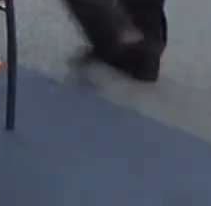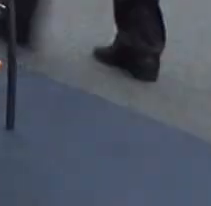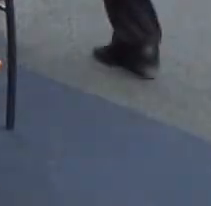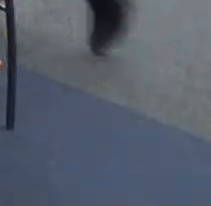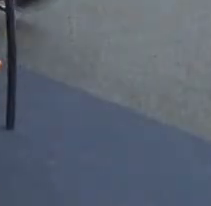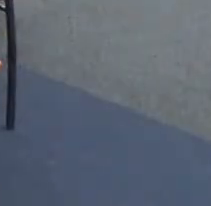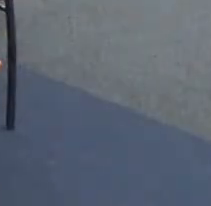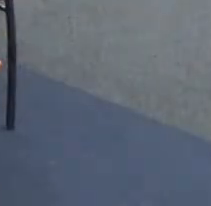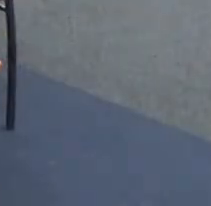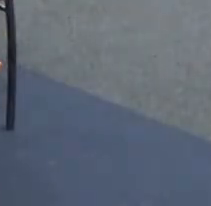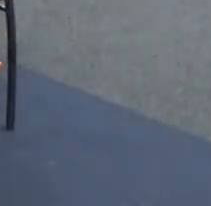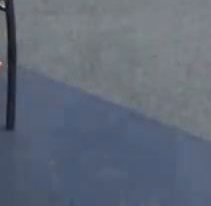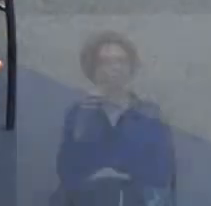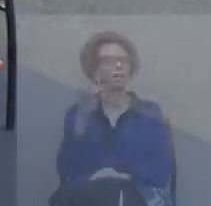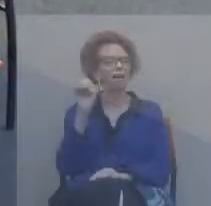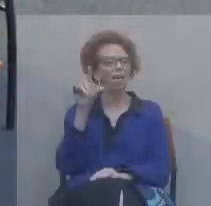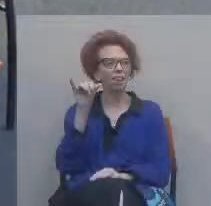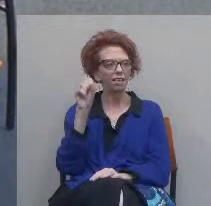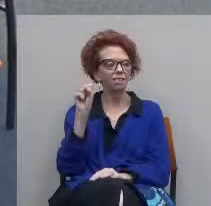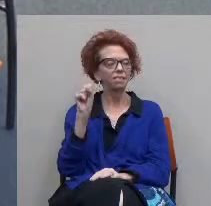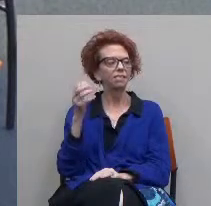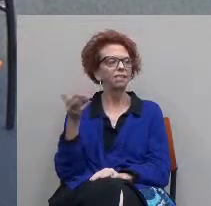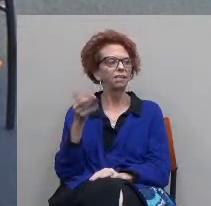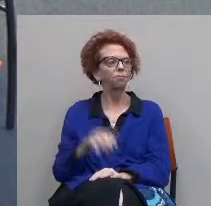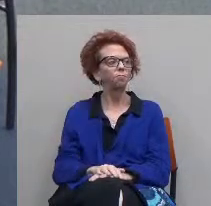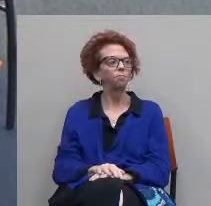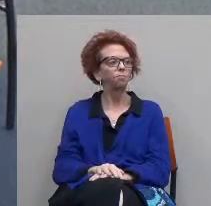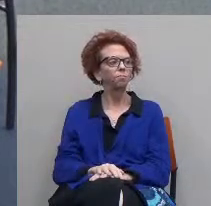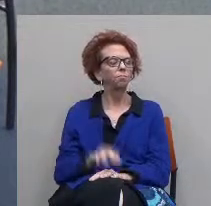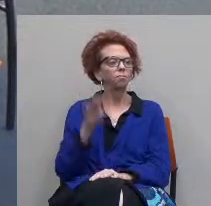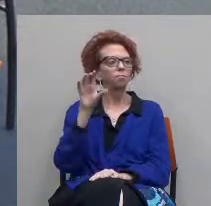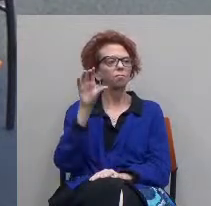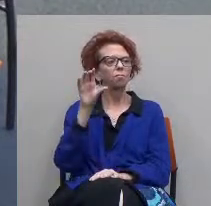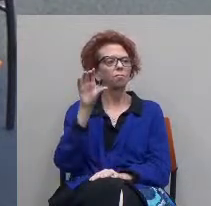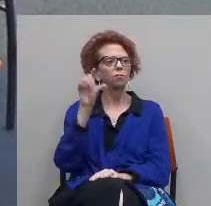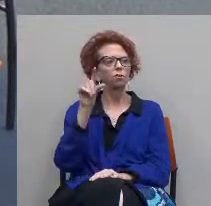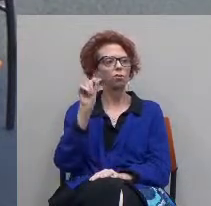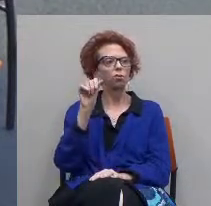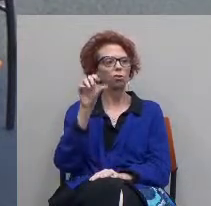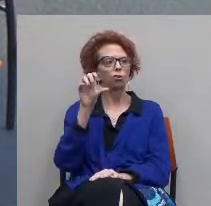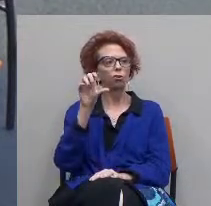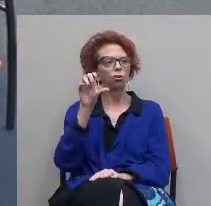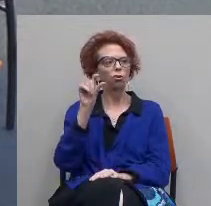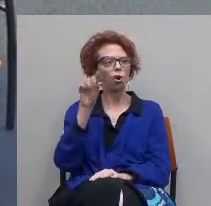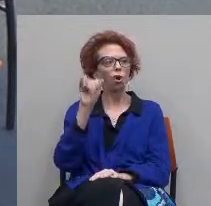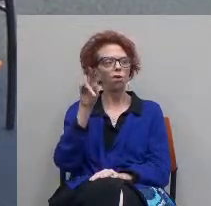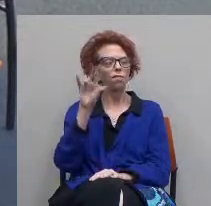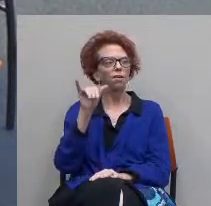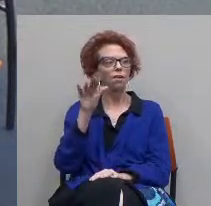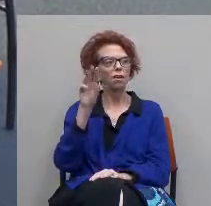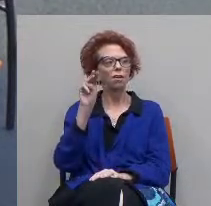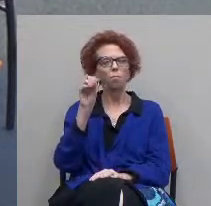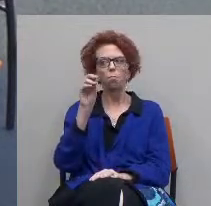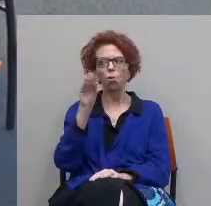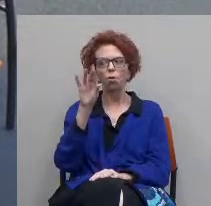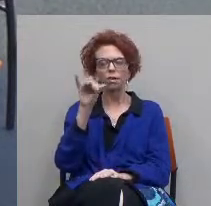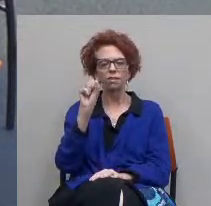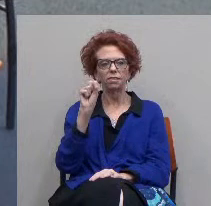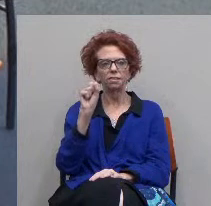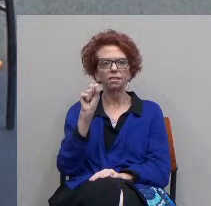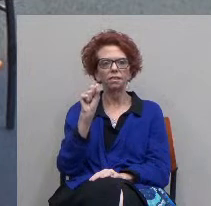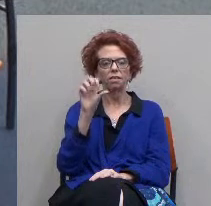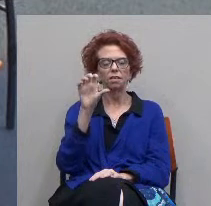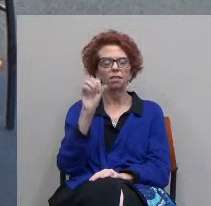Dr. Davis, Here. Ms. Ellis, Here. Mr. Garvey, Here. Ms. Holloway, Here. Mr. Mellering, Here. Mr. Morris, Here.